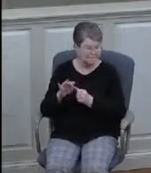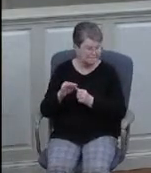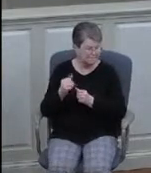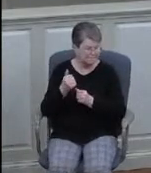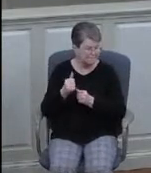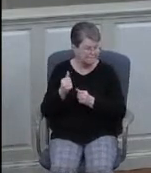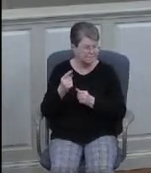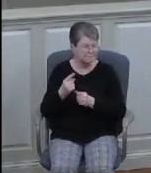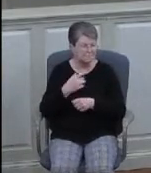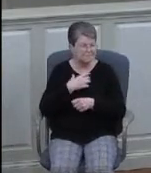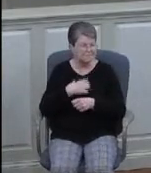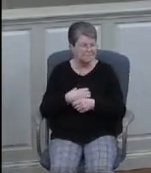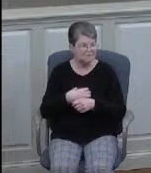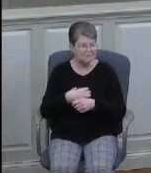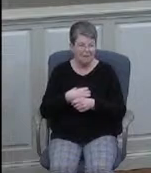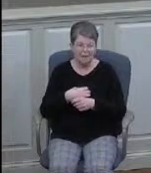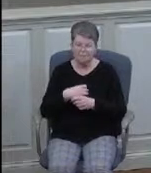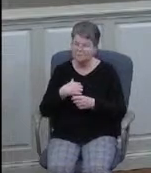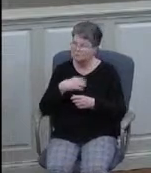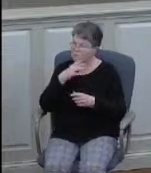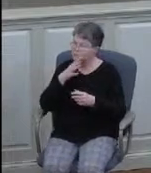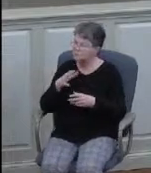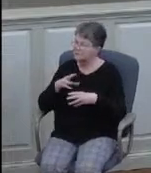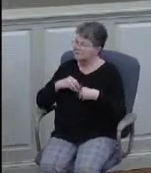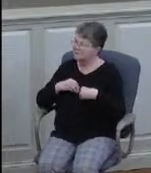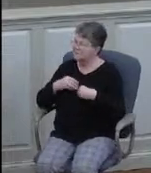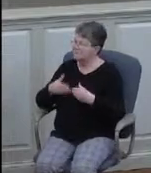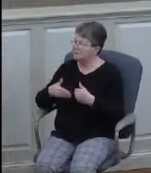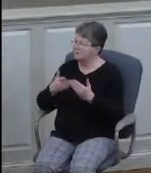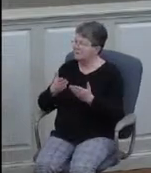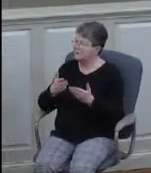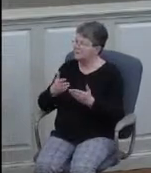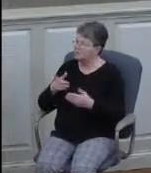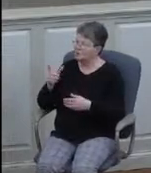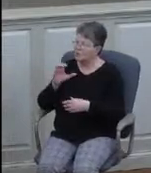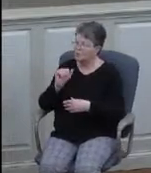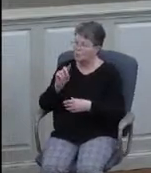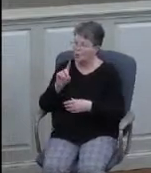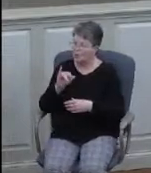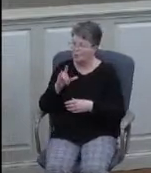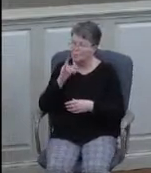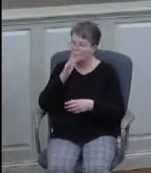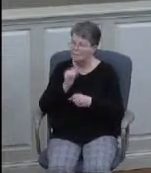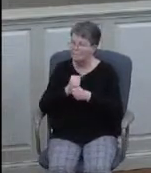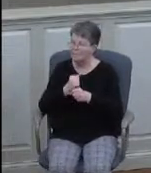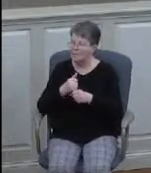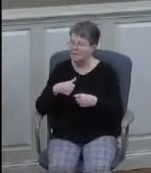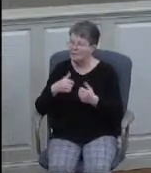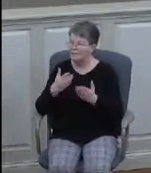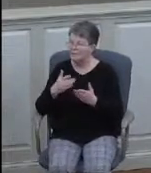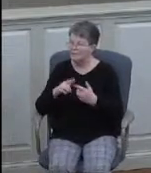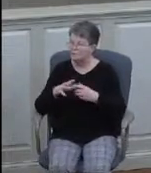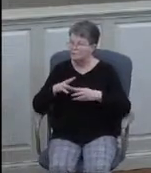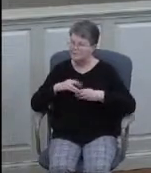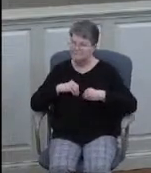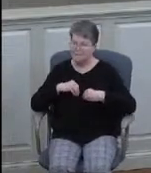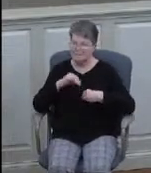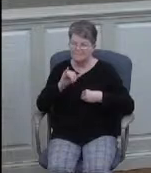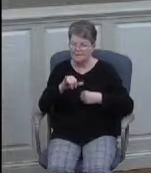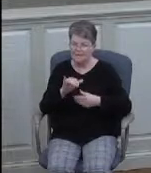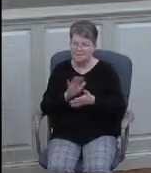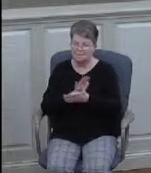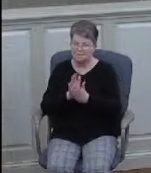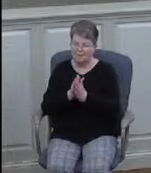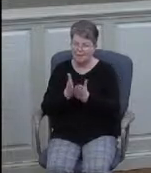If anyone desires, chair will accept a motion, if you so choose. Well, I'll make a motion to accept the document as